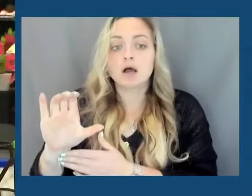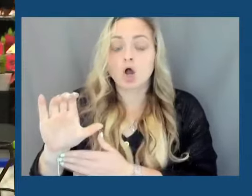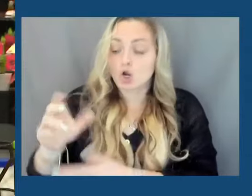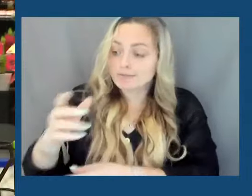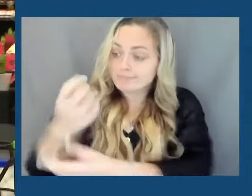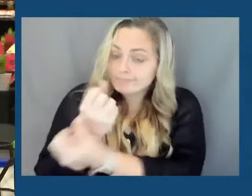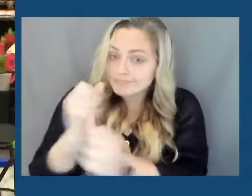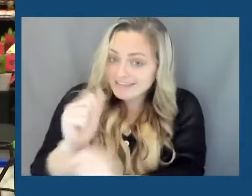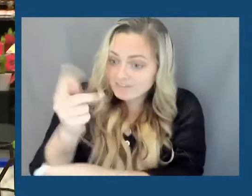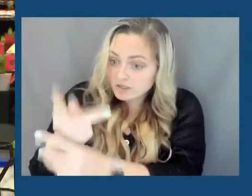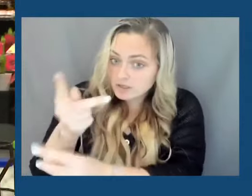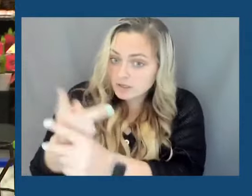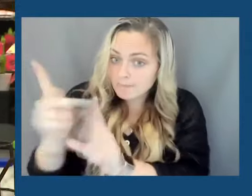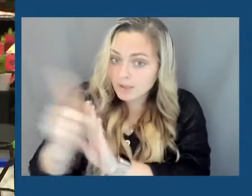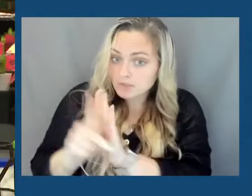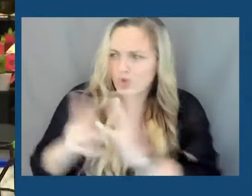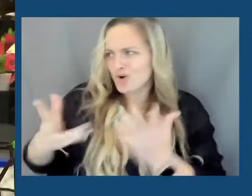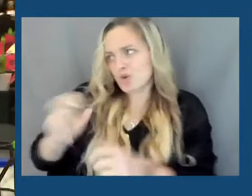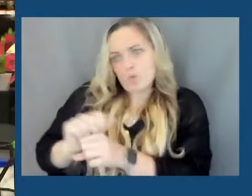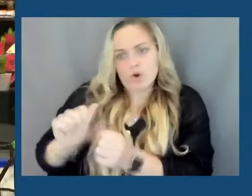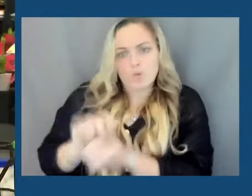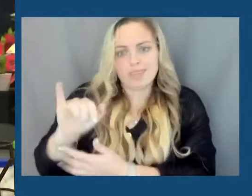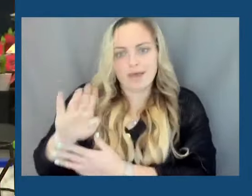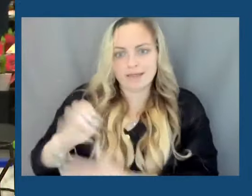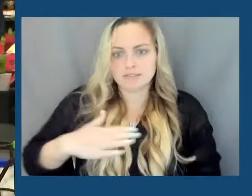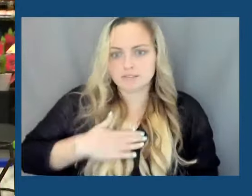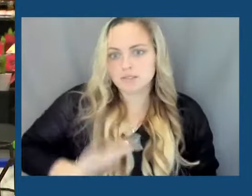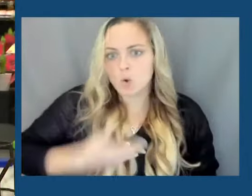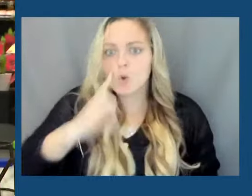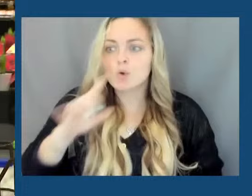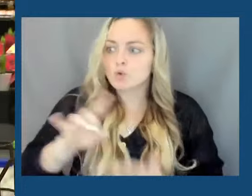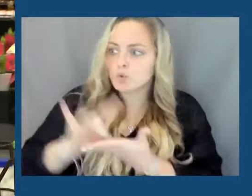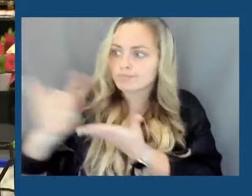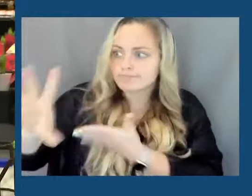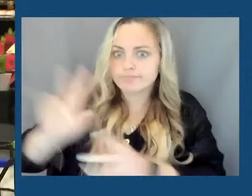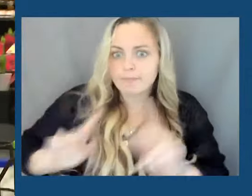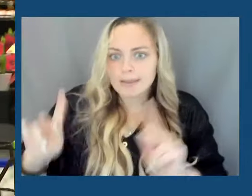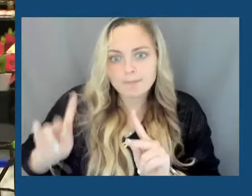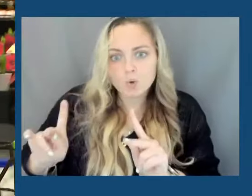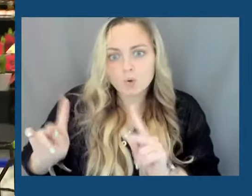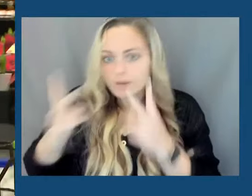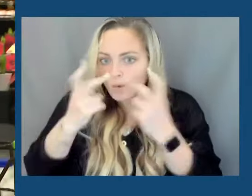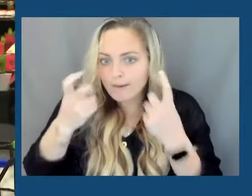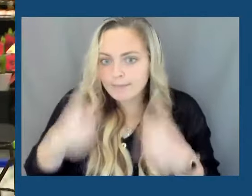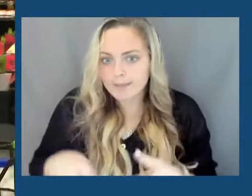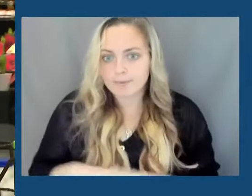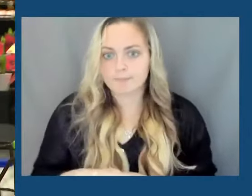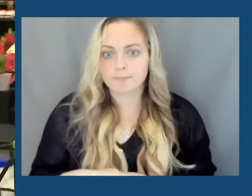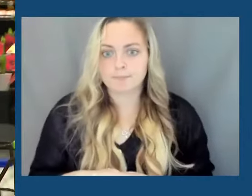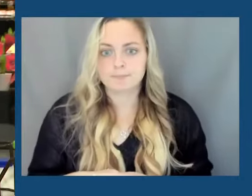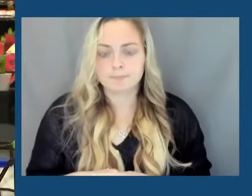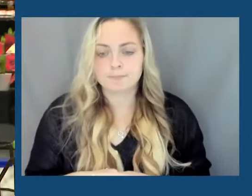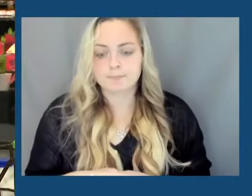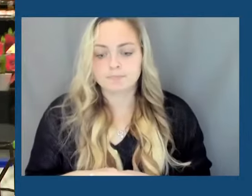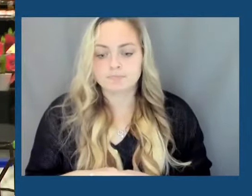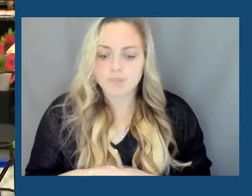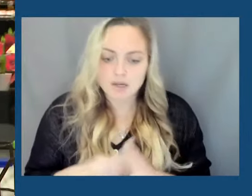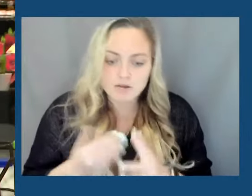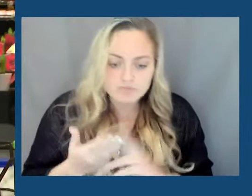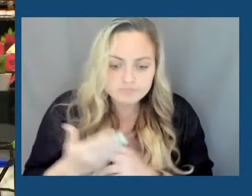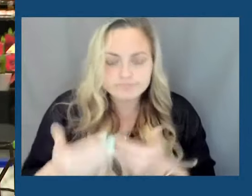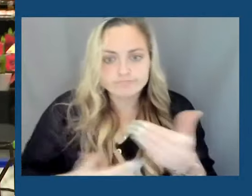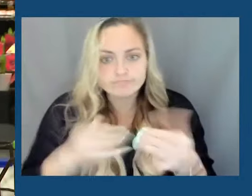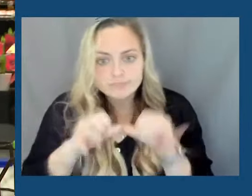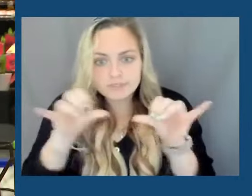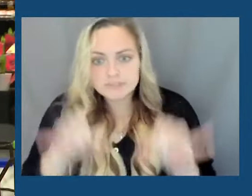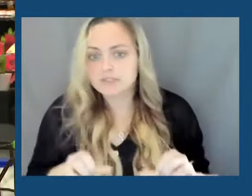We already work with ICE to remove people who've committed crimes and have gone through our system. So that does